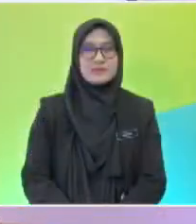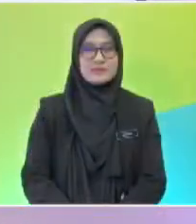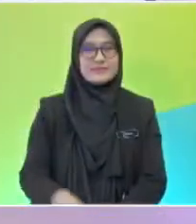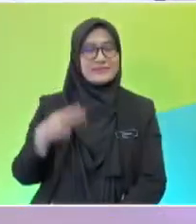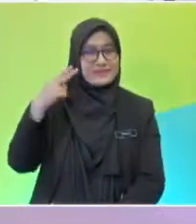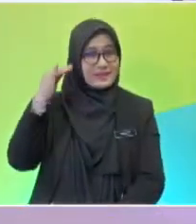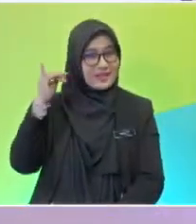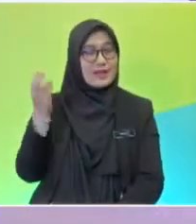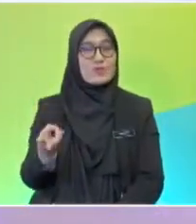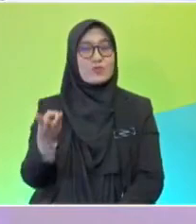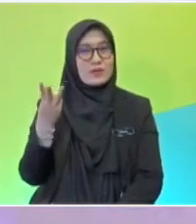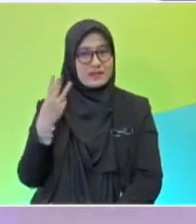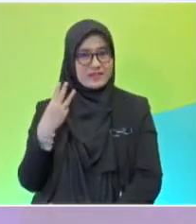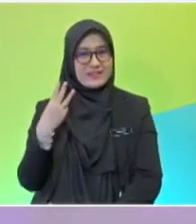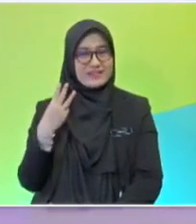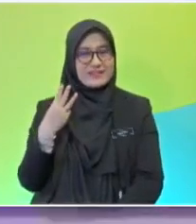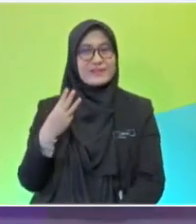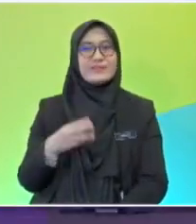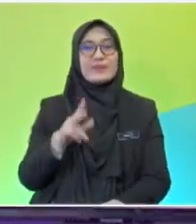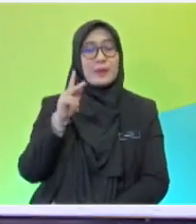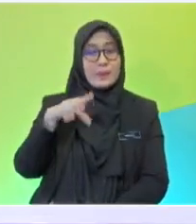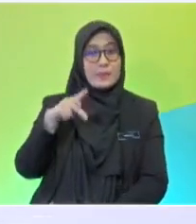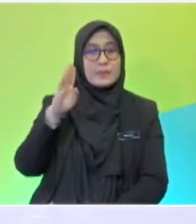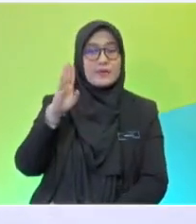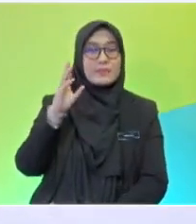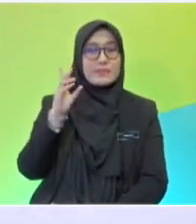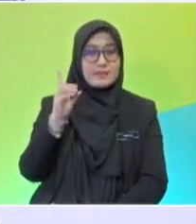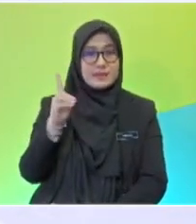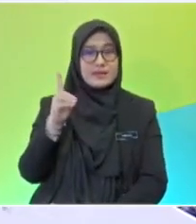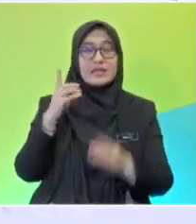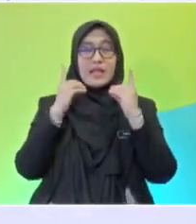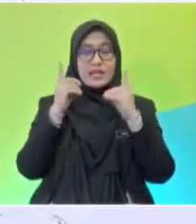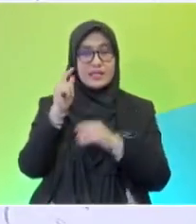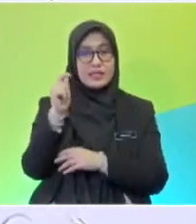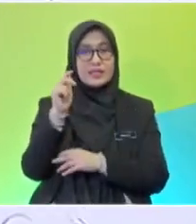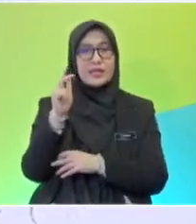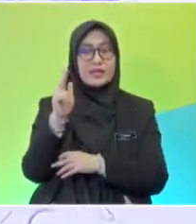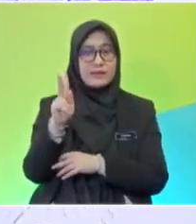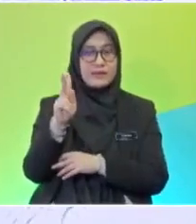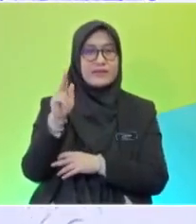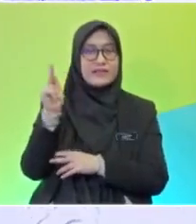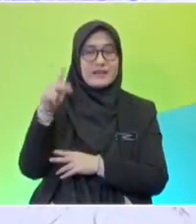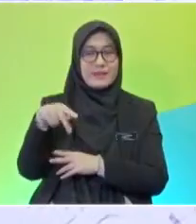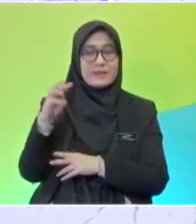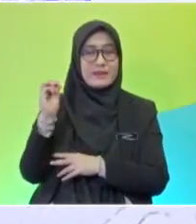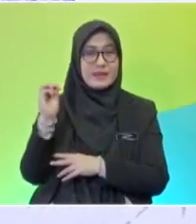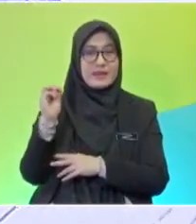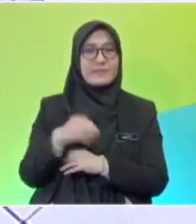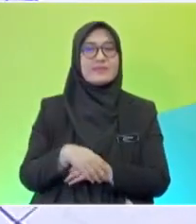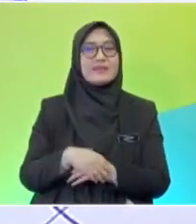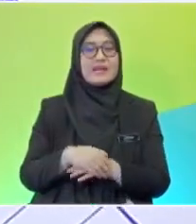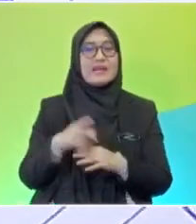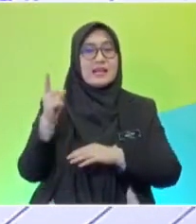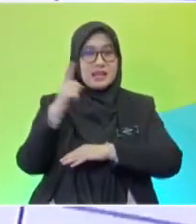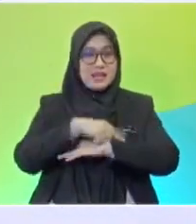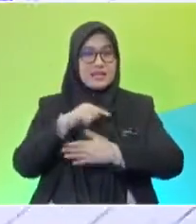Hi everyone, welcome back to Pentaksiran Bilik Darjah EduwebTV KPM. My name is Chris MJ and today I'm here with Miss